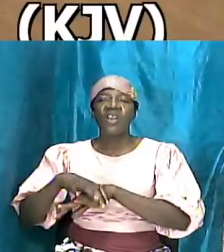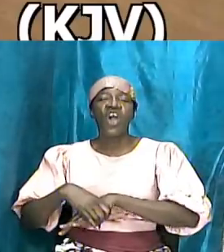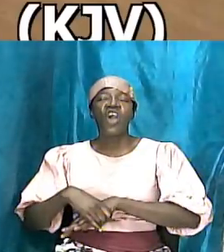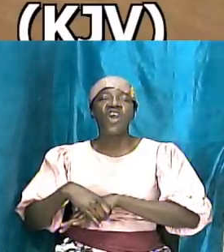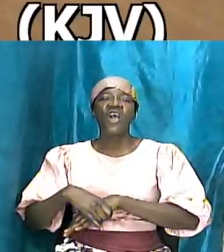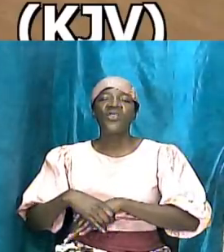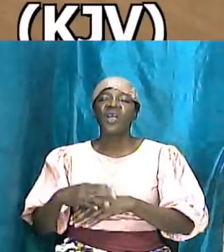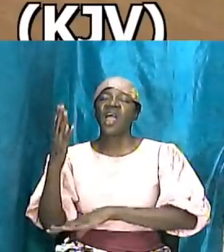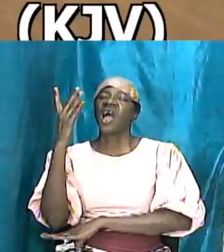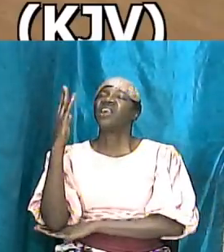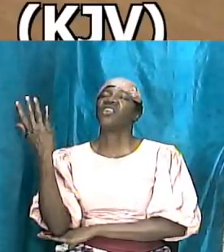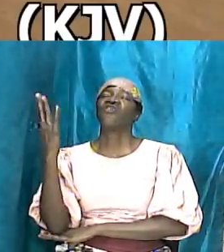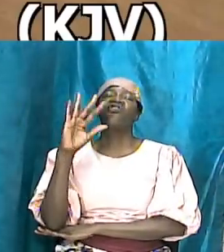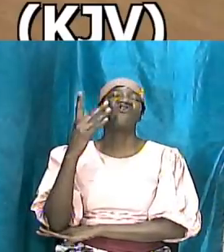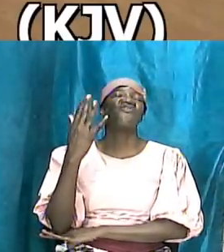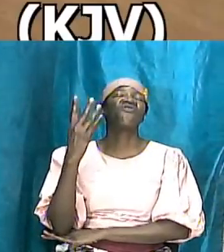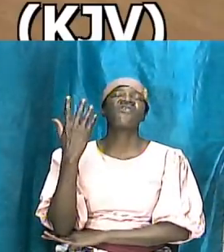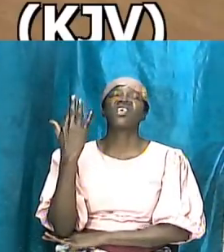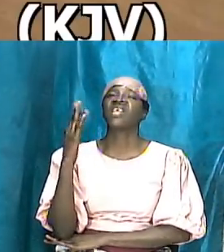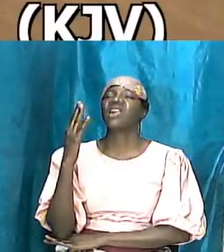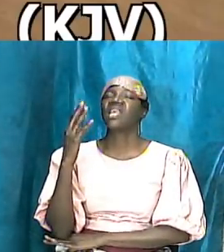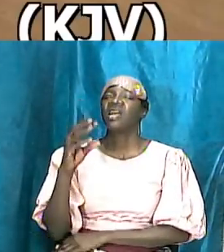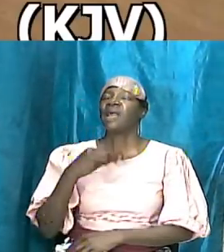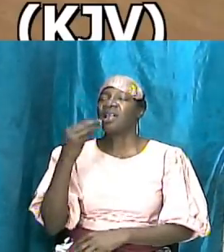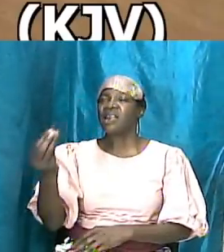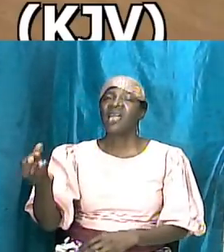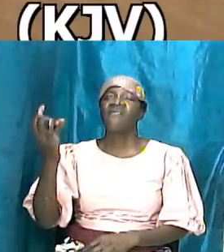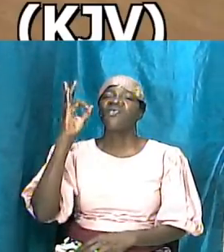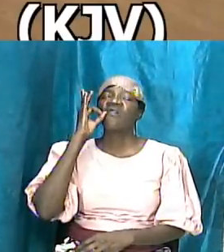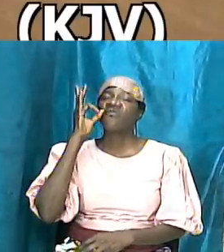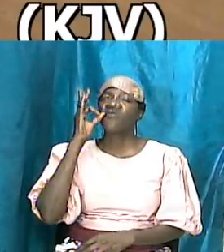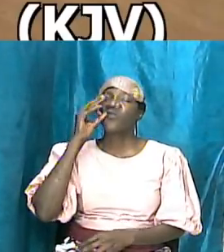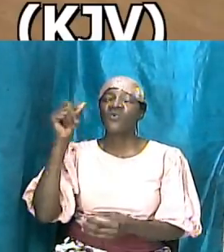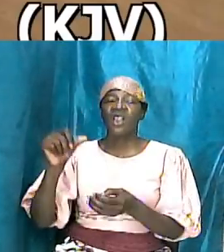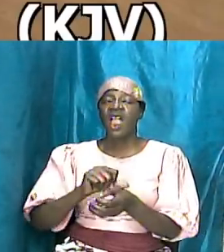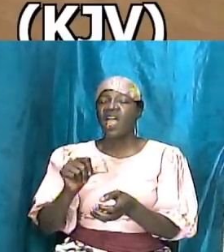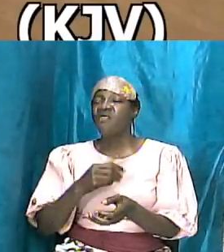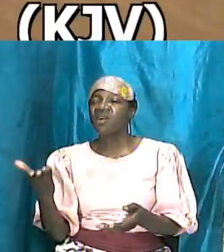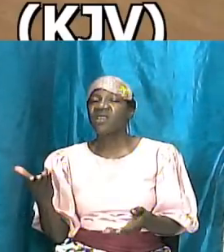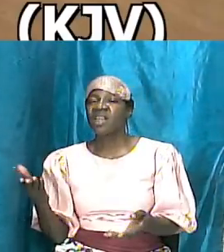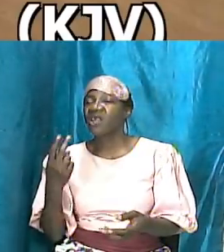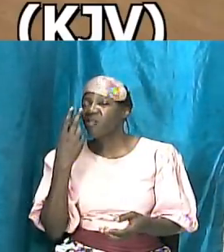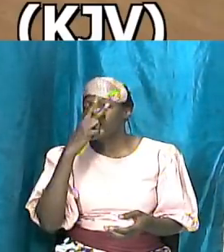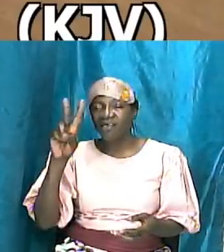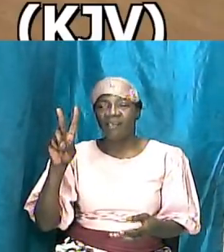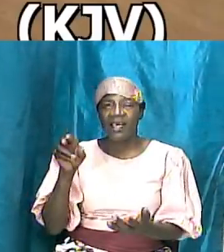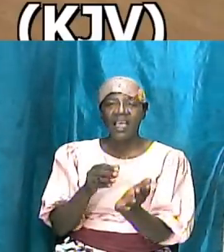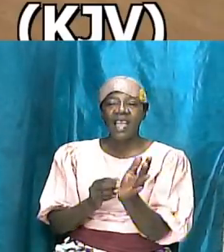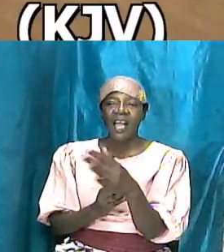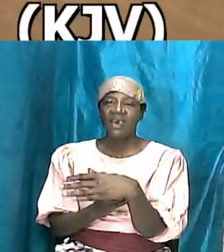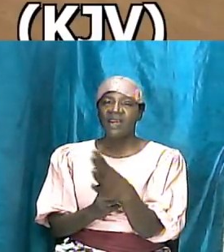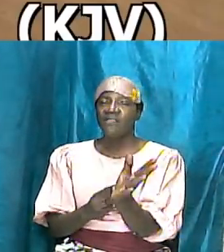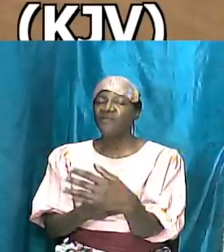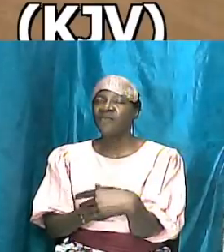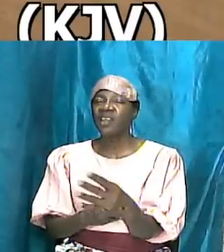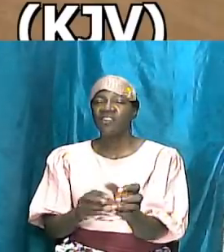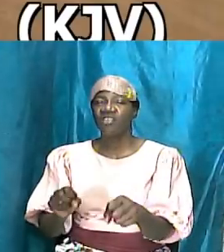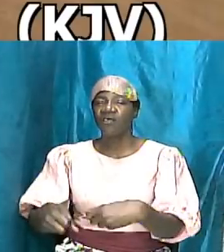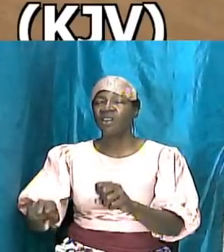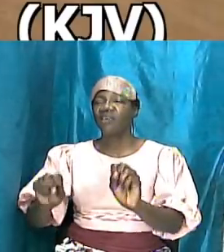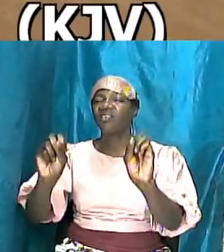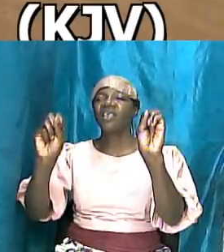and the tree that yielded fruits and everything that we are seeing in the fish and of the sea